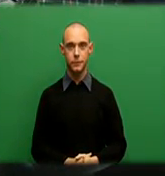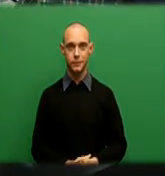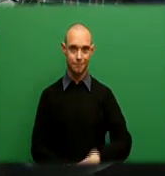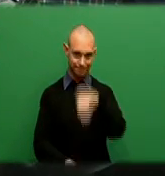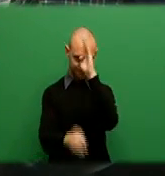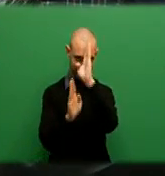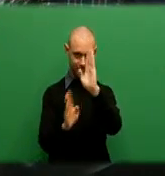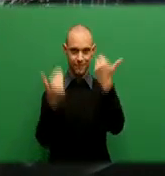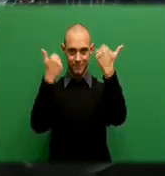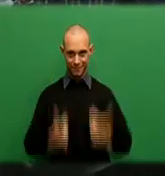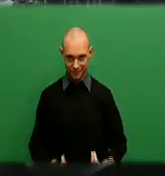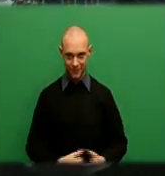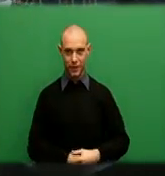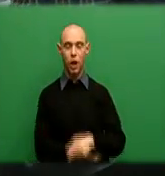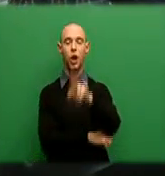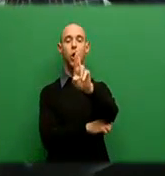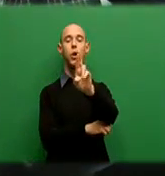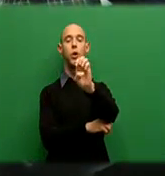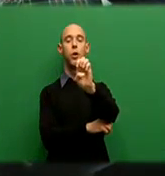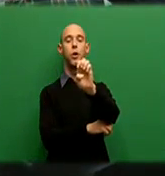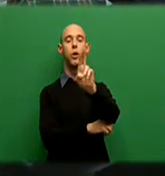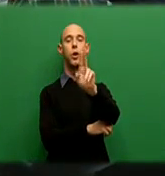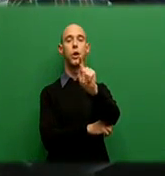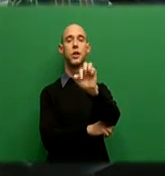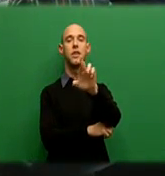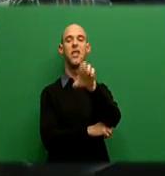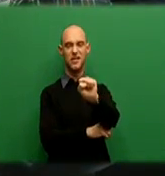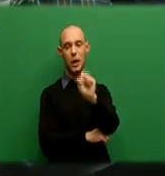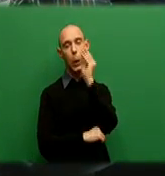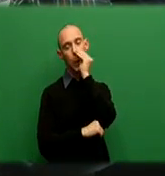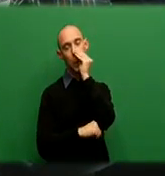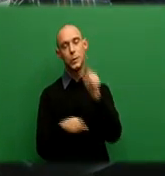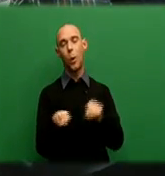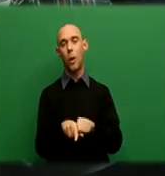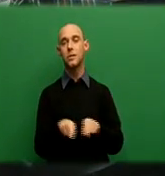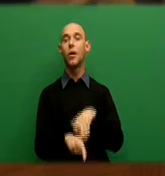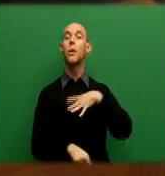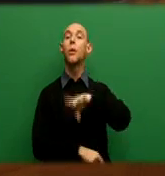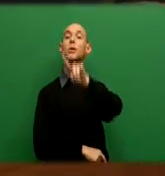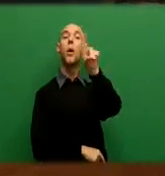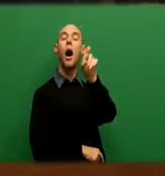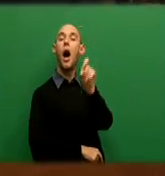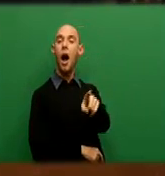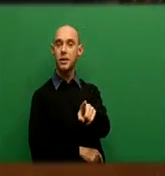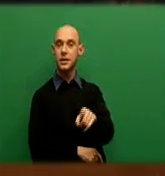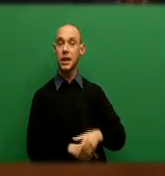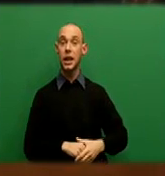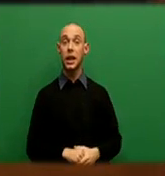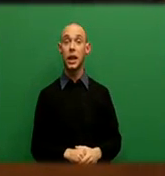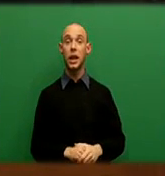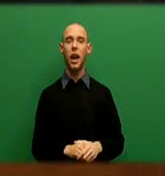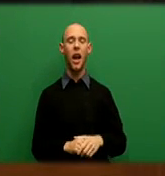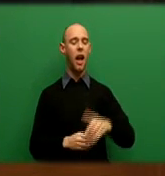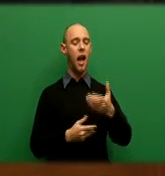Afternoon, Governor. I'm Funeko from Reuters News. Just wanted to ask, you said your expectations for improved capital flows were